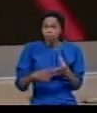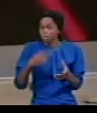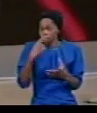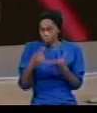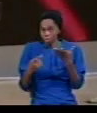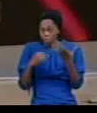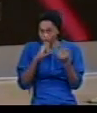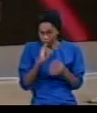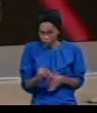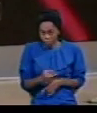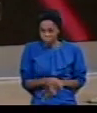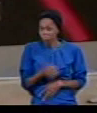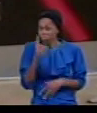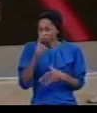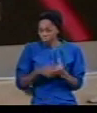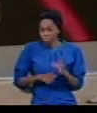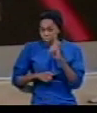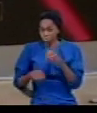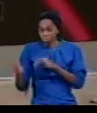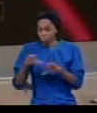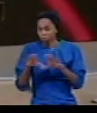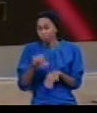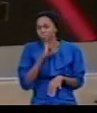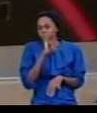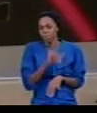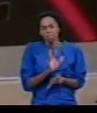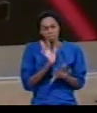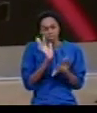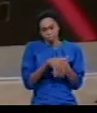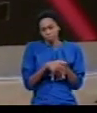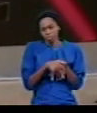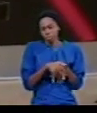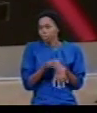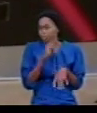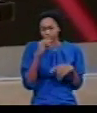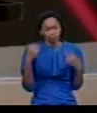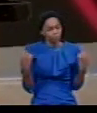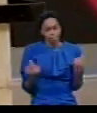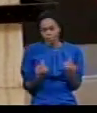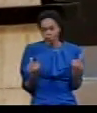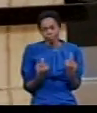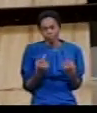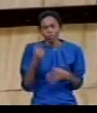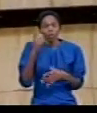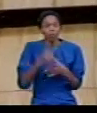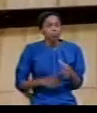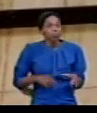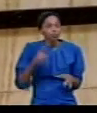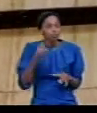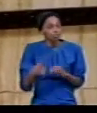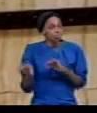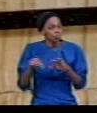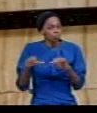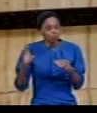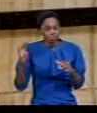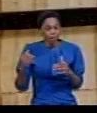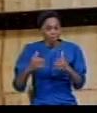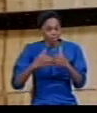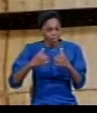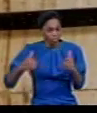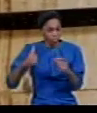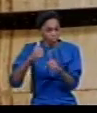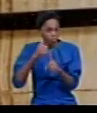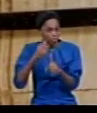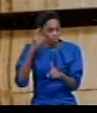have done in hypocrisy, that is sin. What you have done is separating yourself from